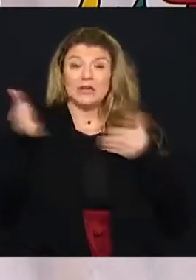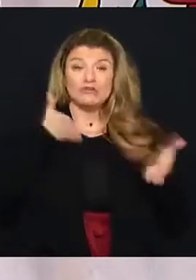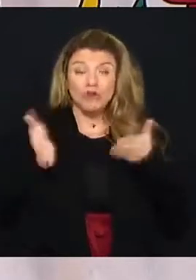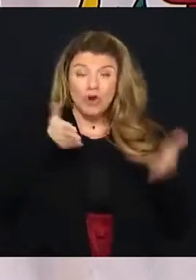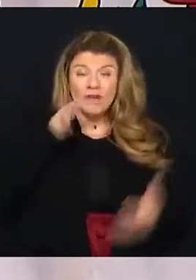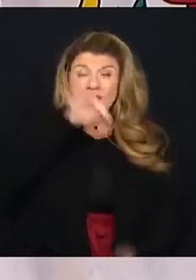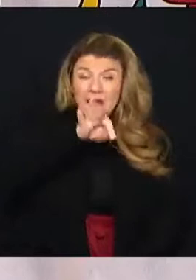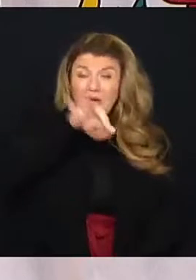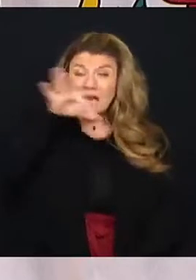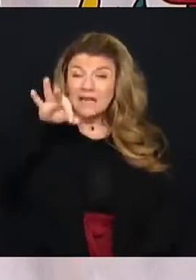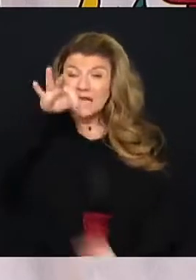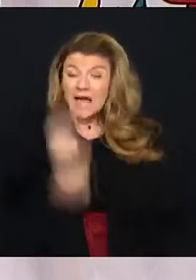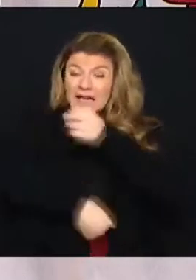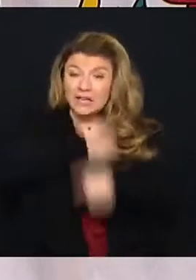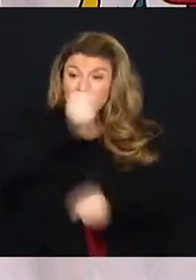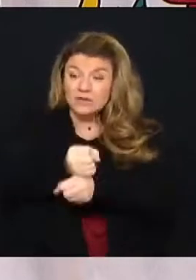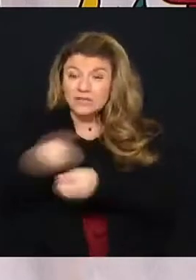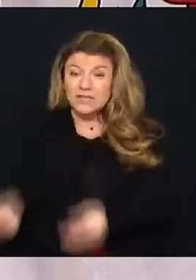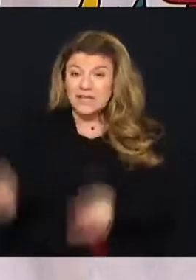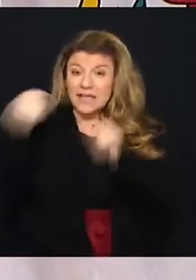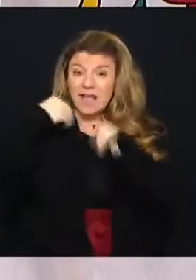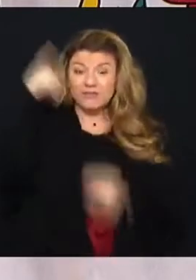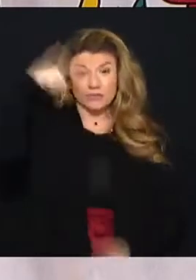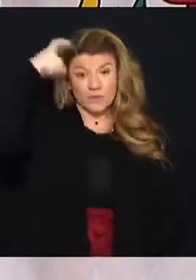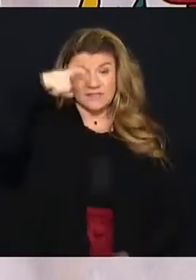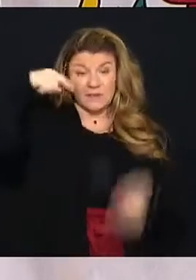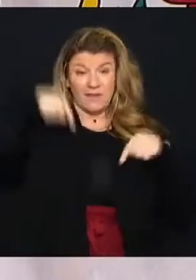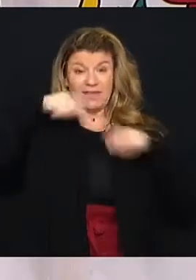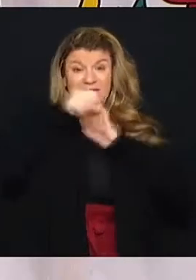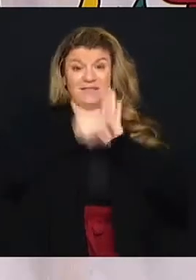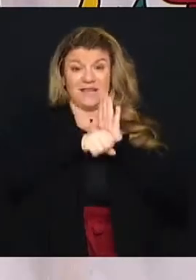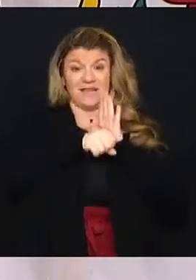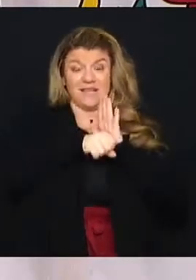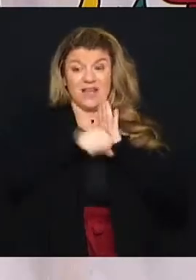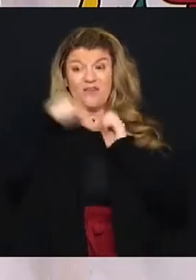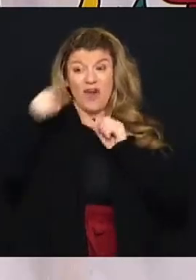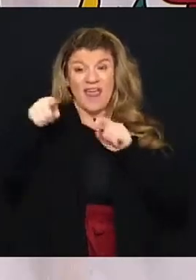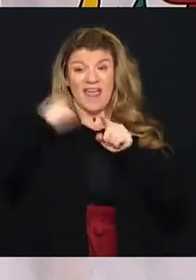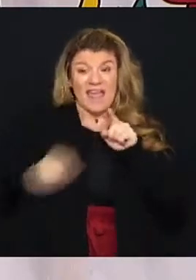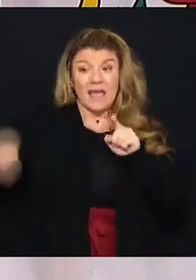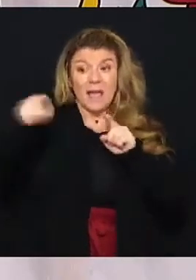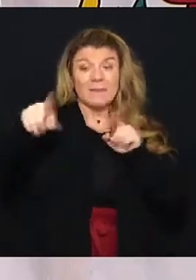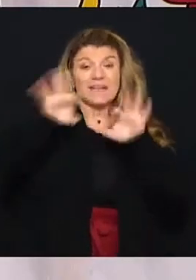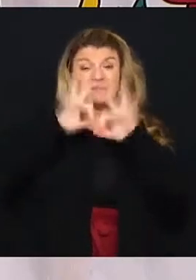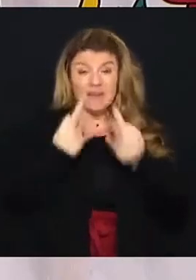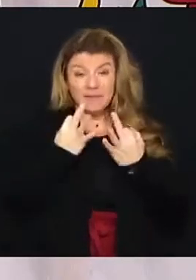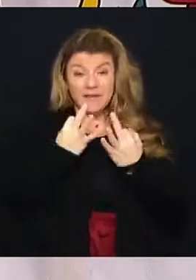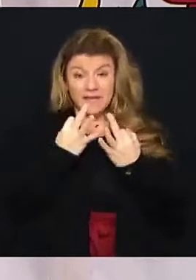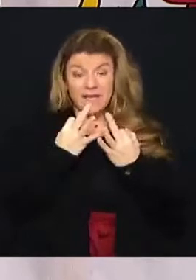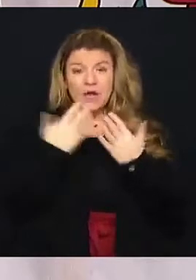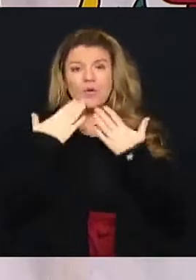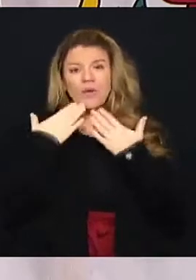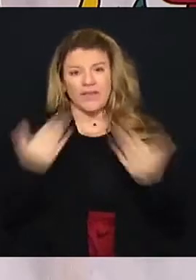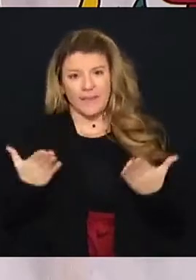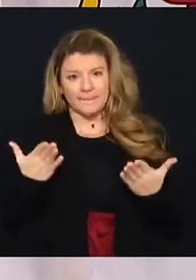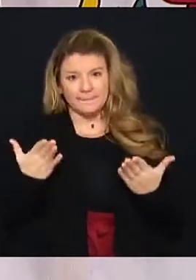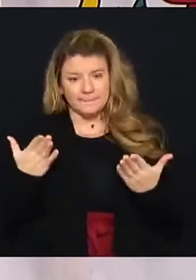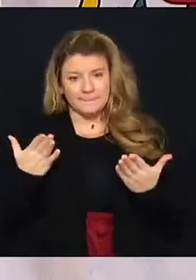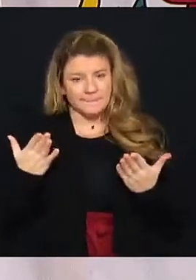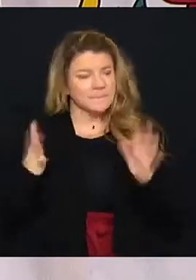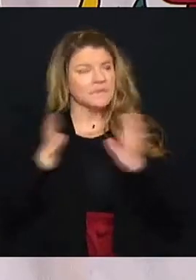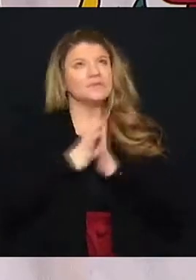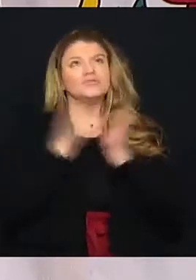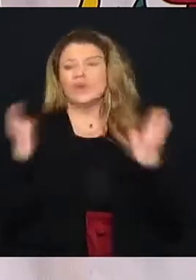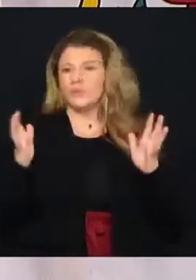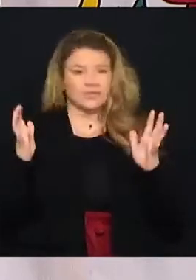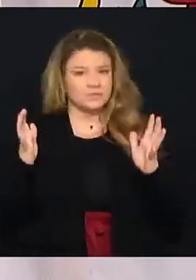99 years he gave us wisdom in this great state. So to him and all of his family, we thank them so